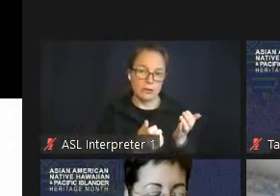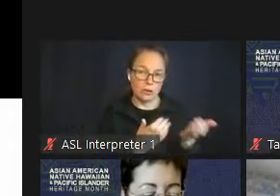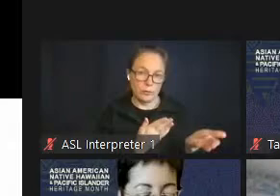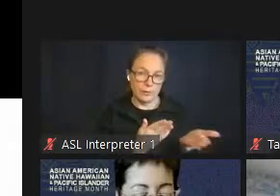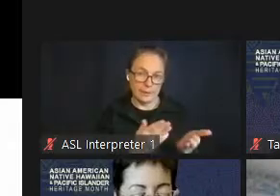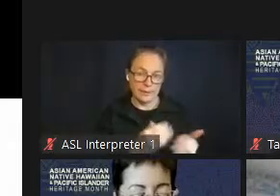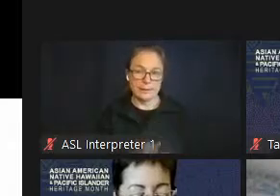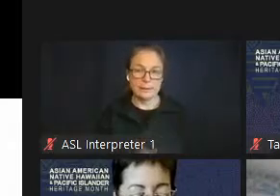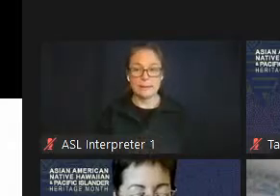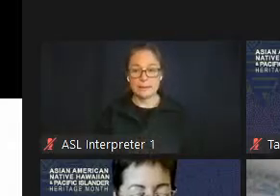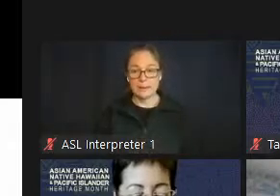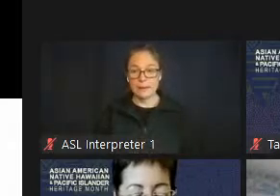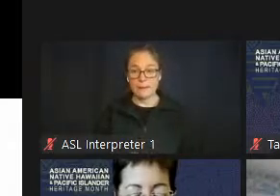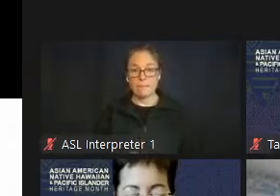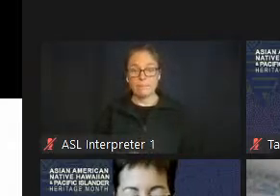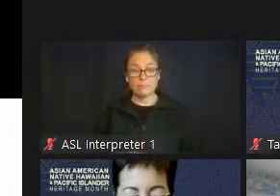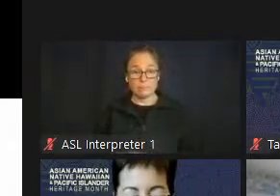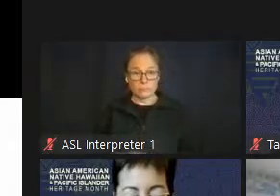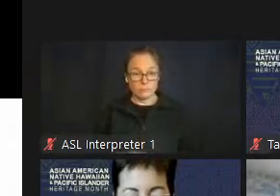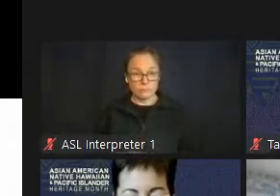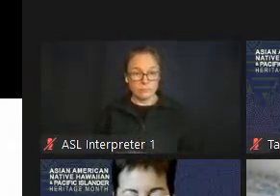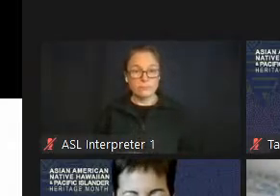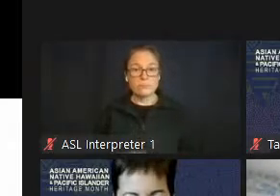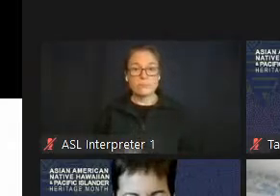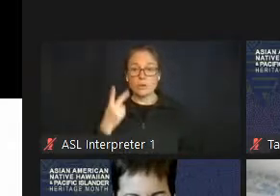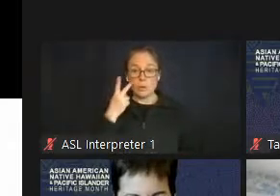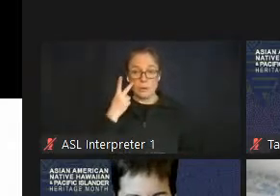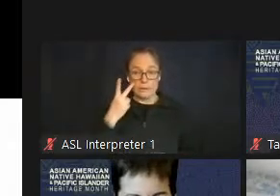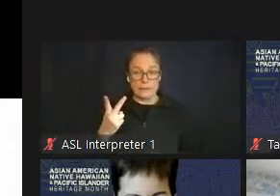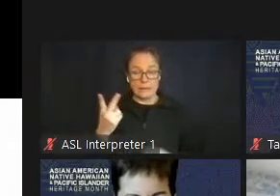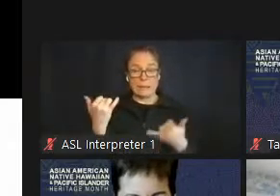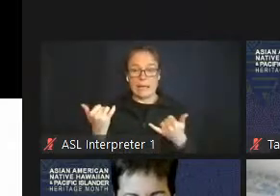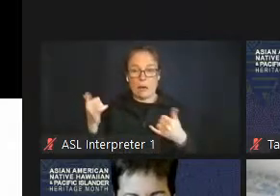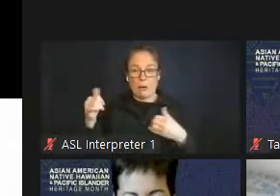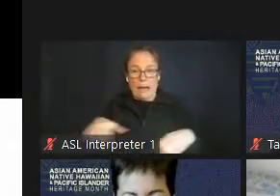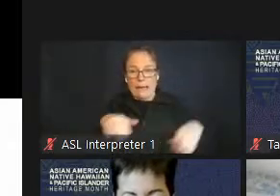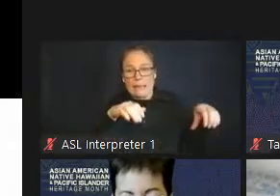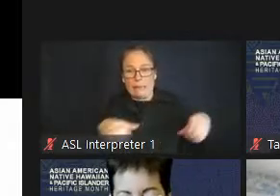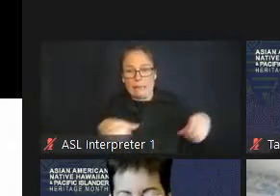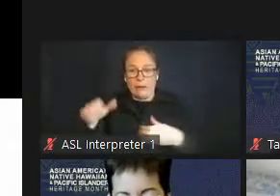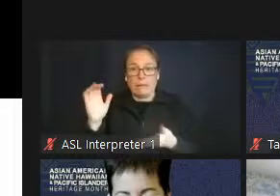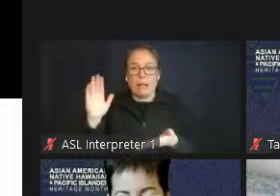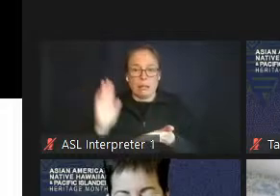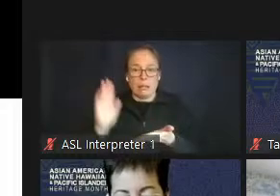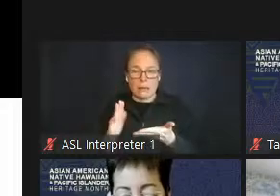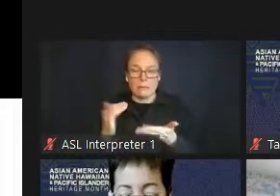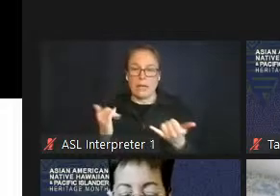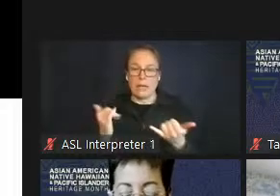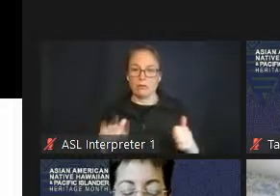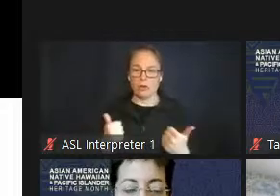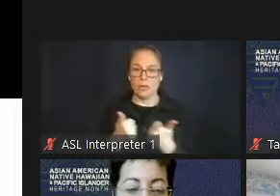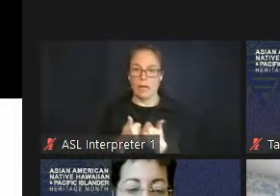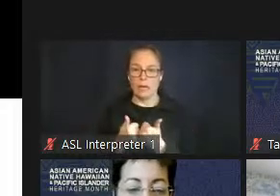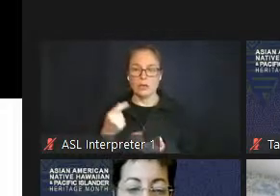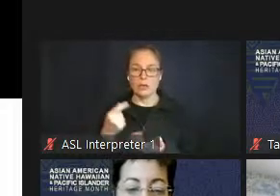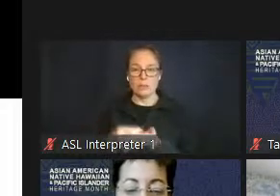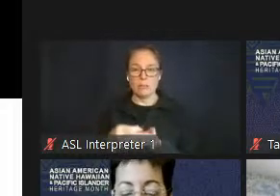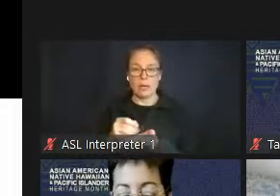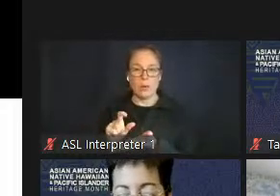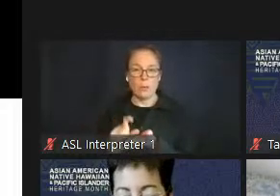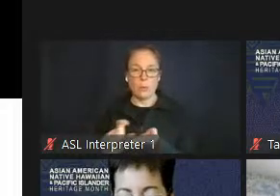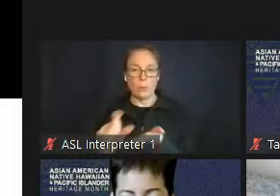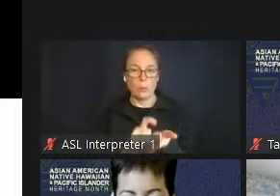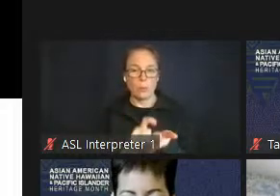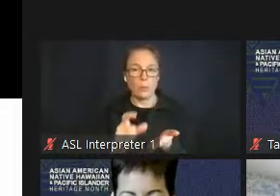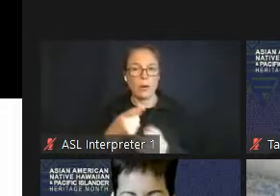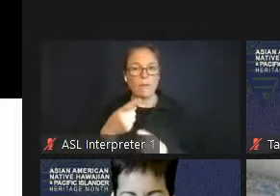the amount and scope of development activity has decreased, it is challenging to fund these services from fees alone, even